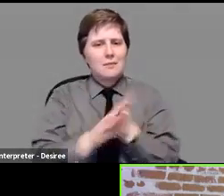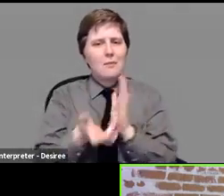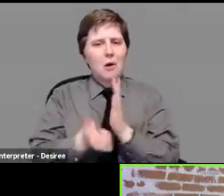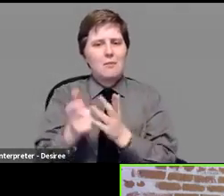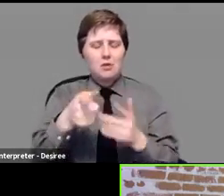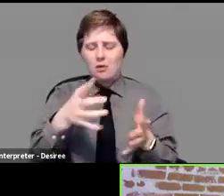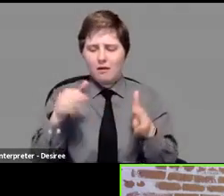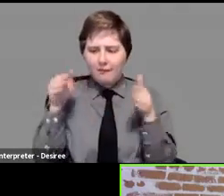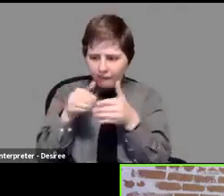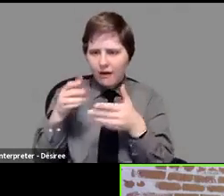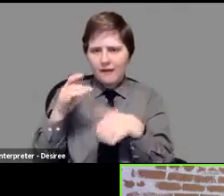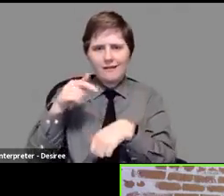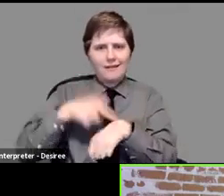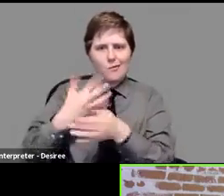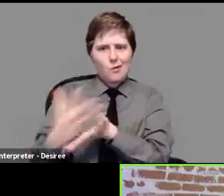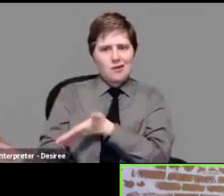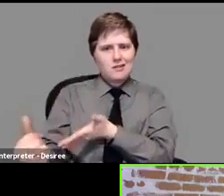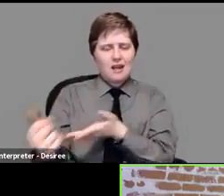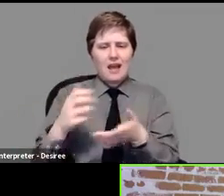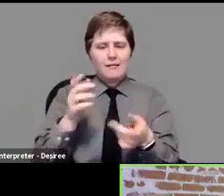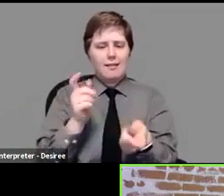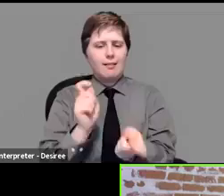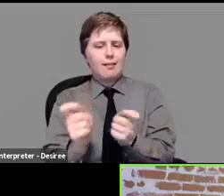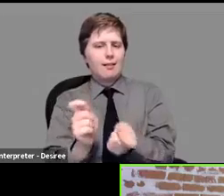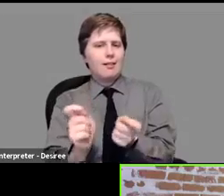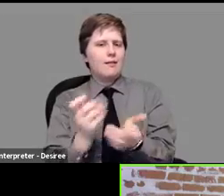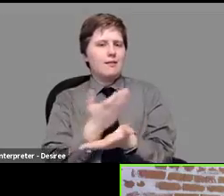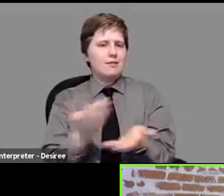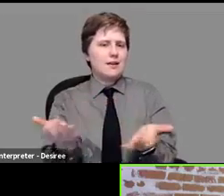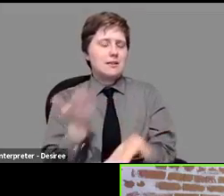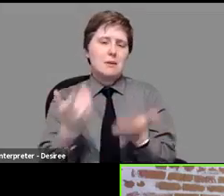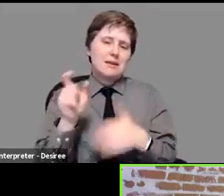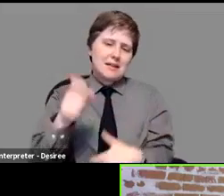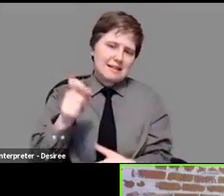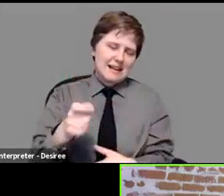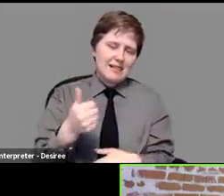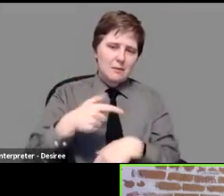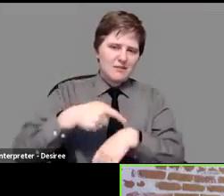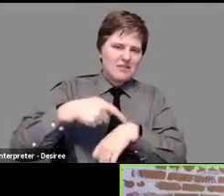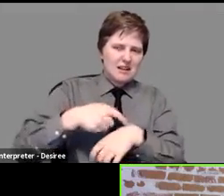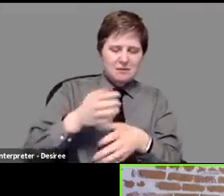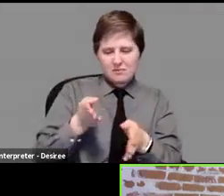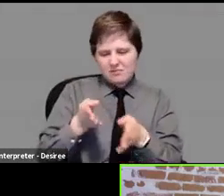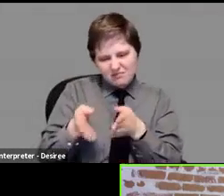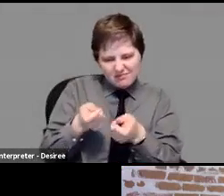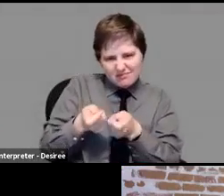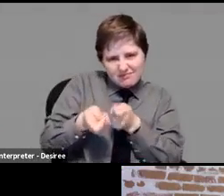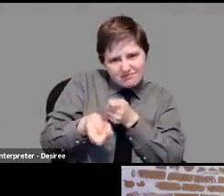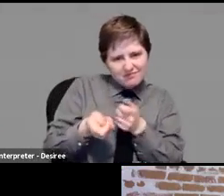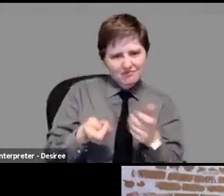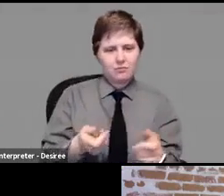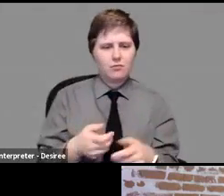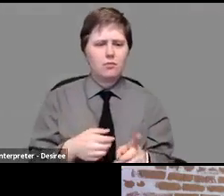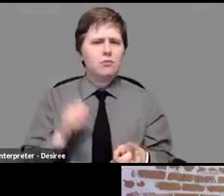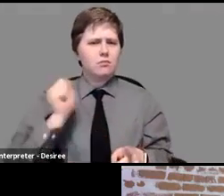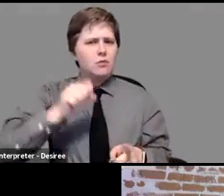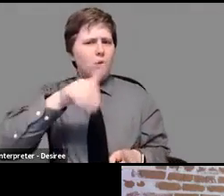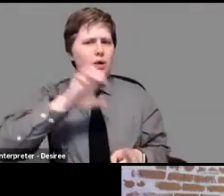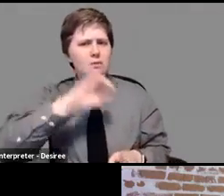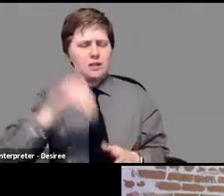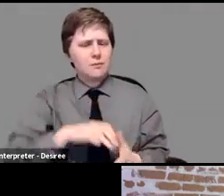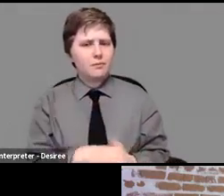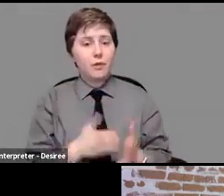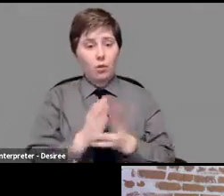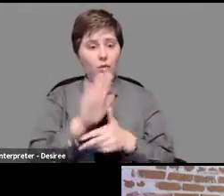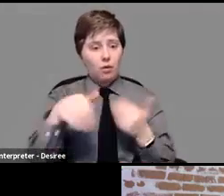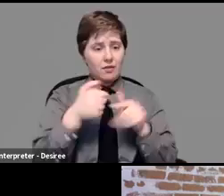too much time on, and fine-tuning things that probably needed a little bit tightened up? 100%. So through this, we've all